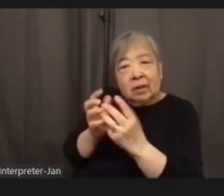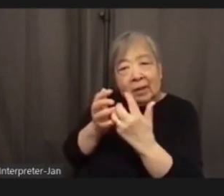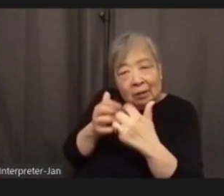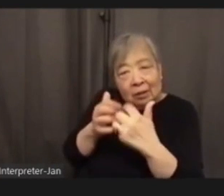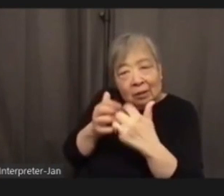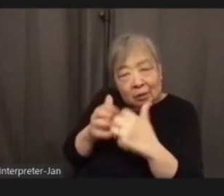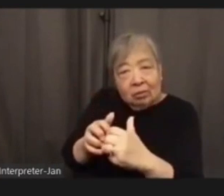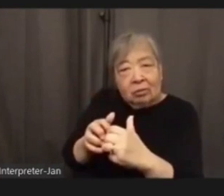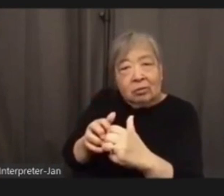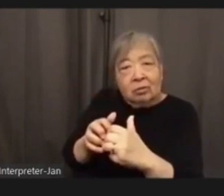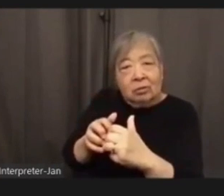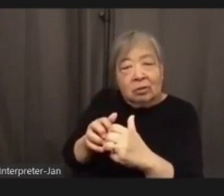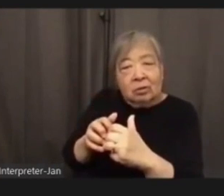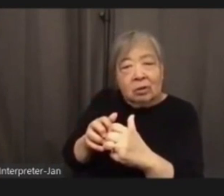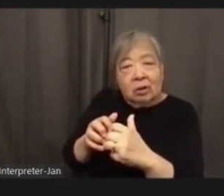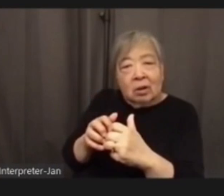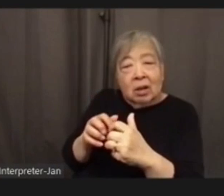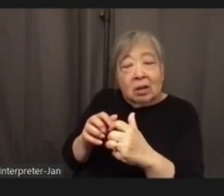Bon.